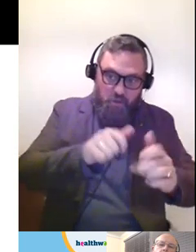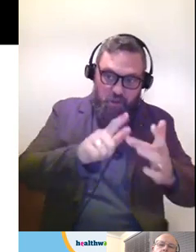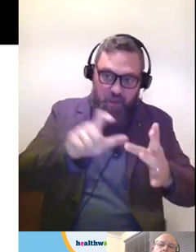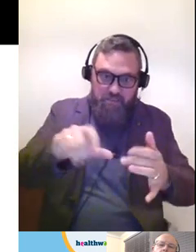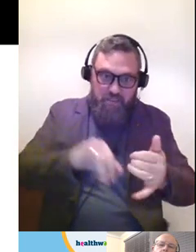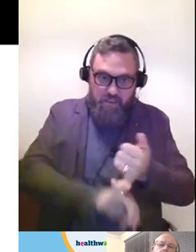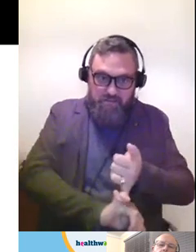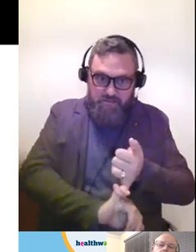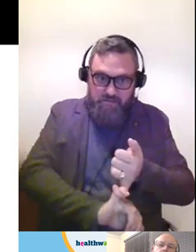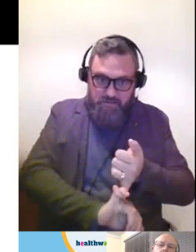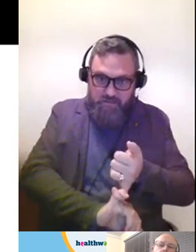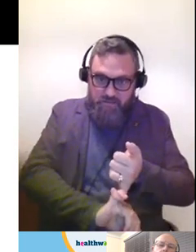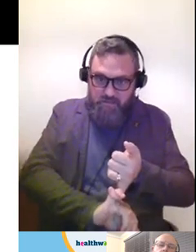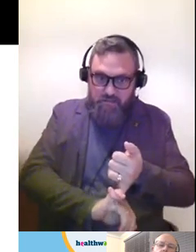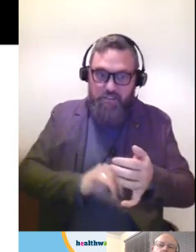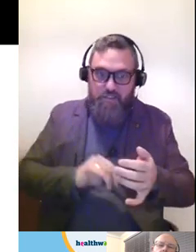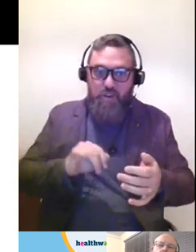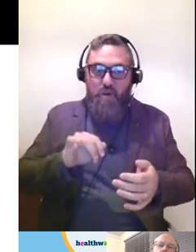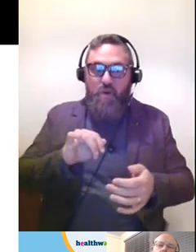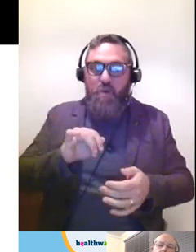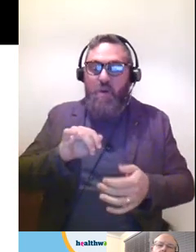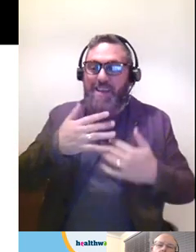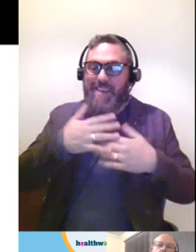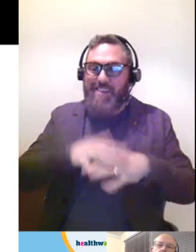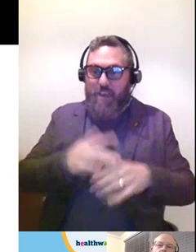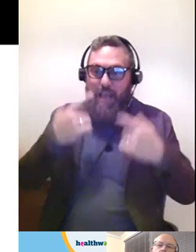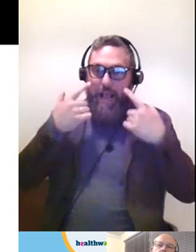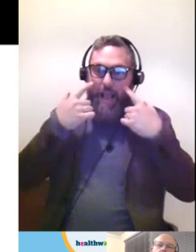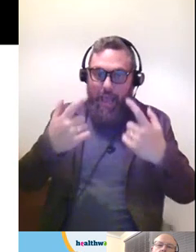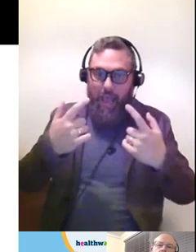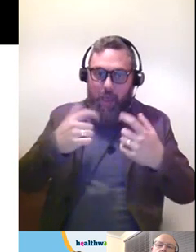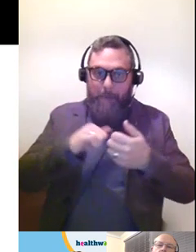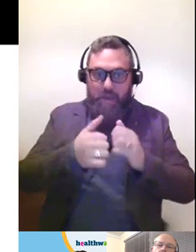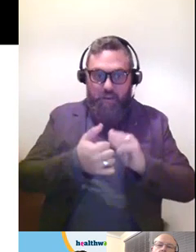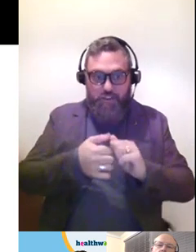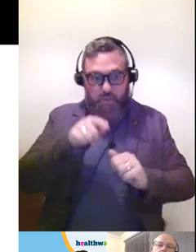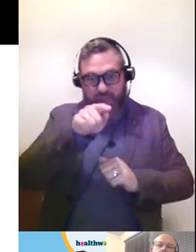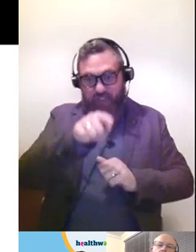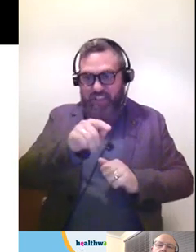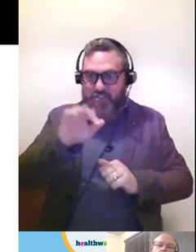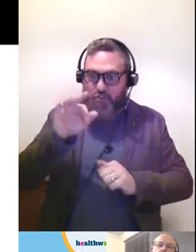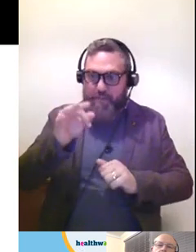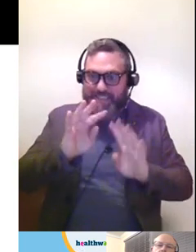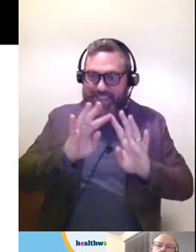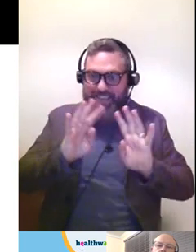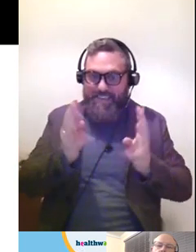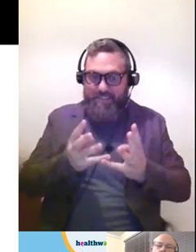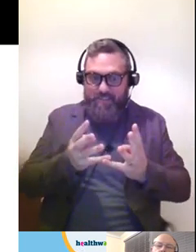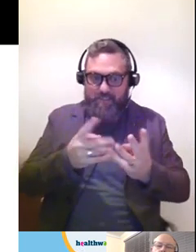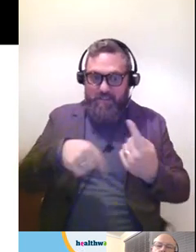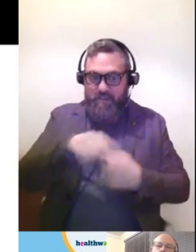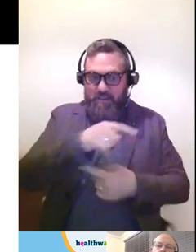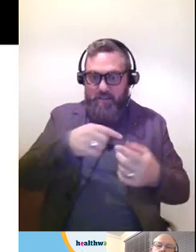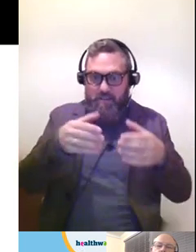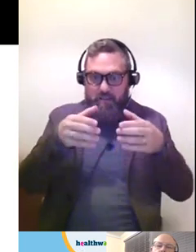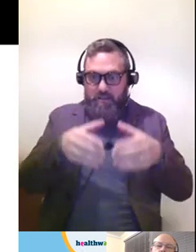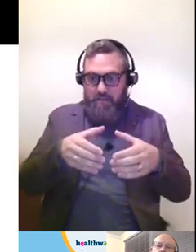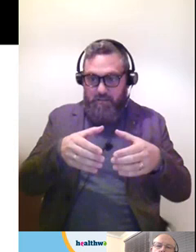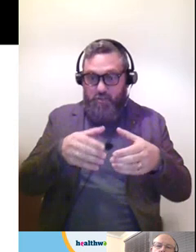I want to emphasise the Integrated Care Partnership because it's this organisation or this committee that is that has been developing